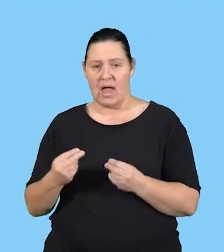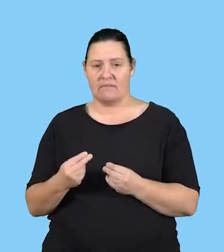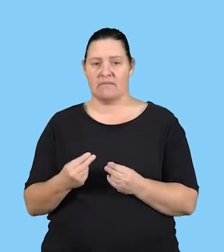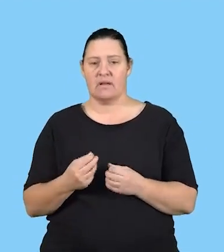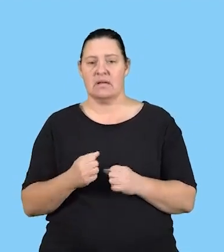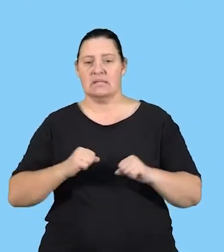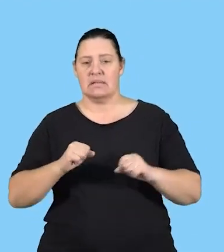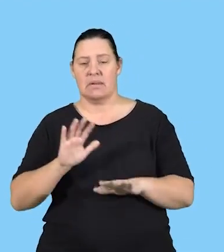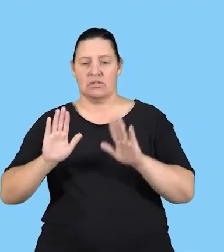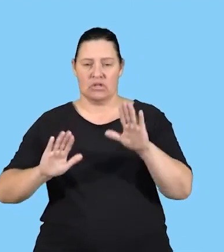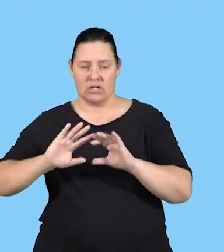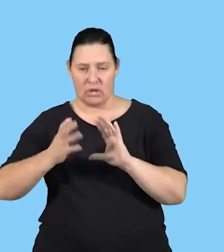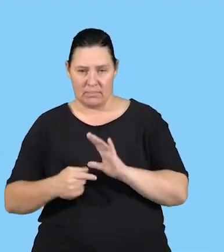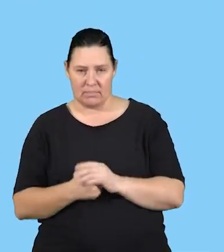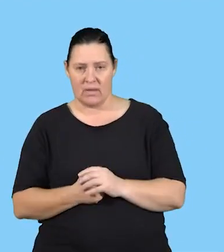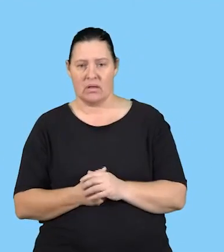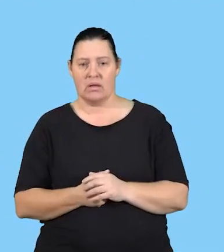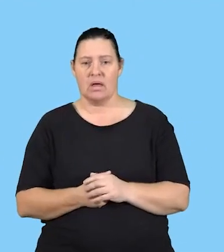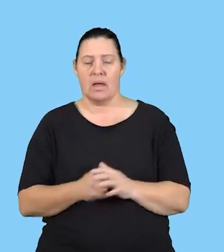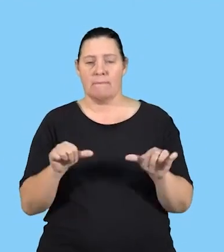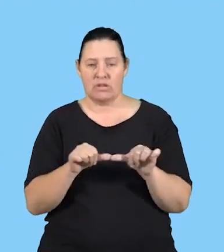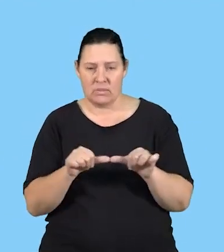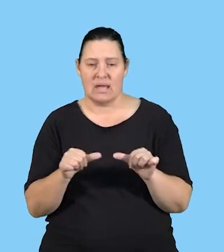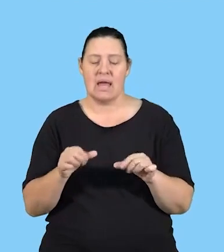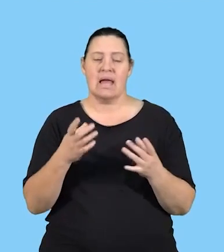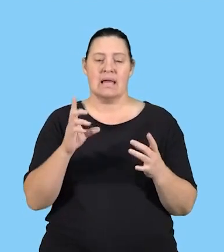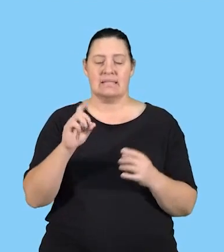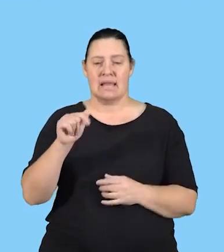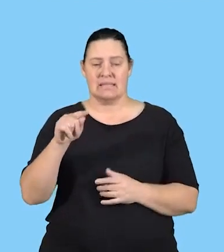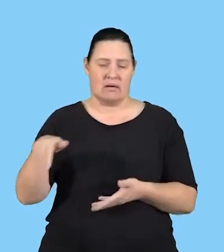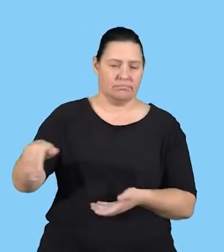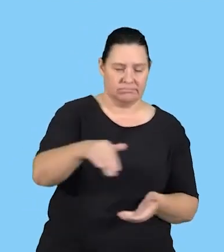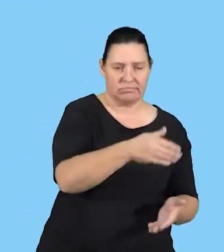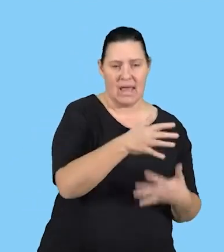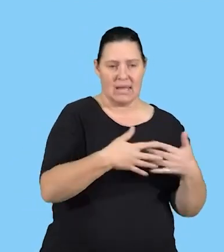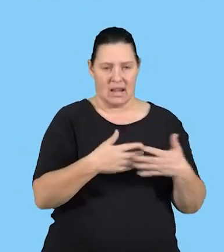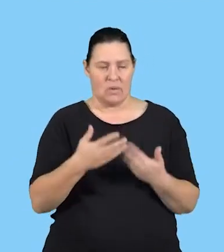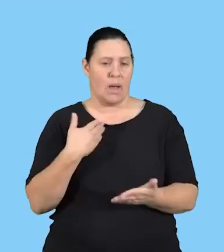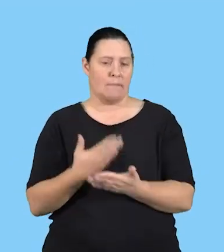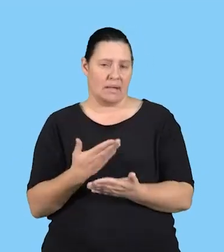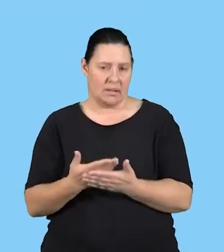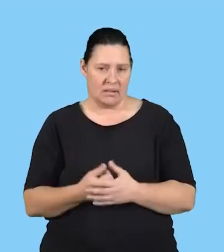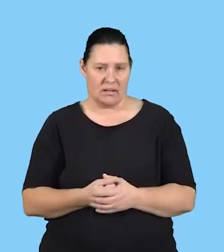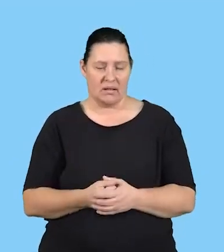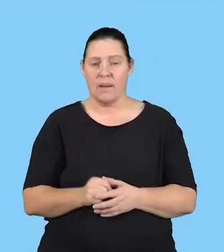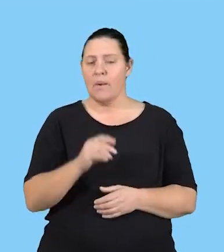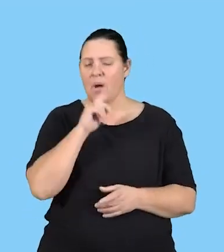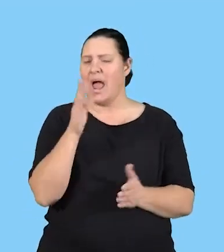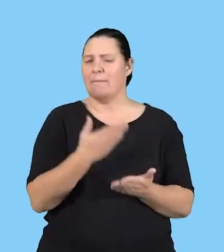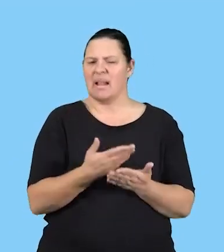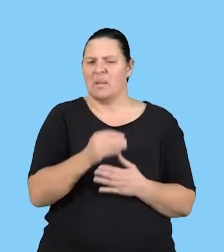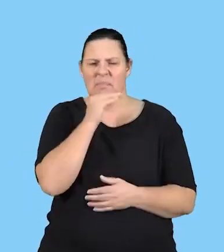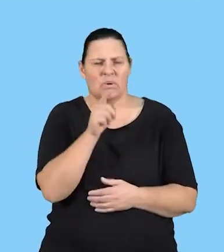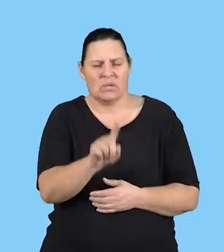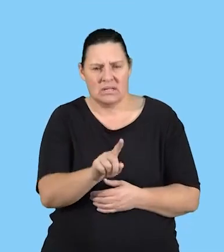shape, measurement, and data handling where applicable. When we say where applicable, it means if